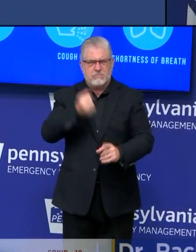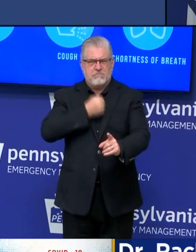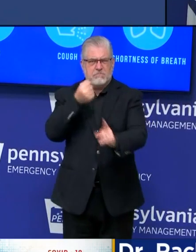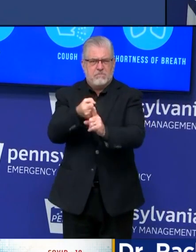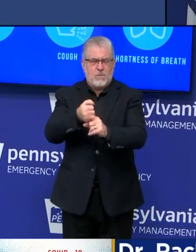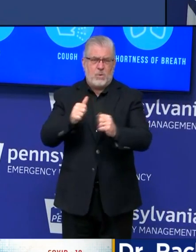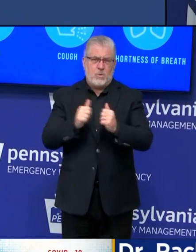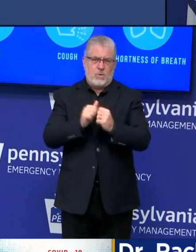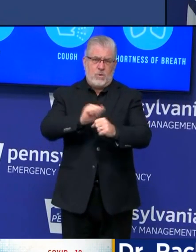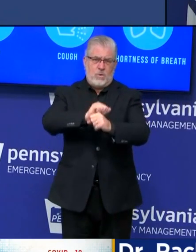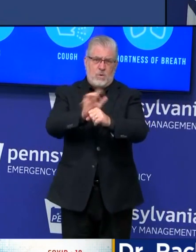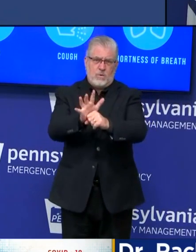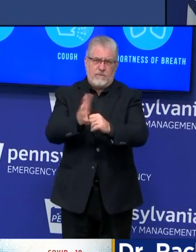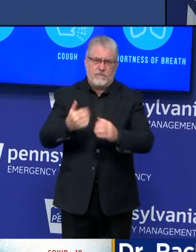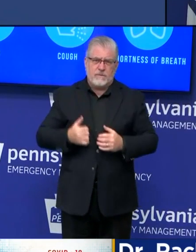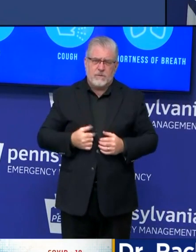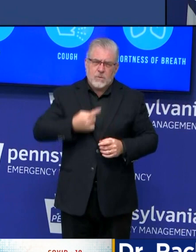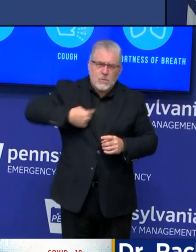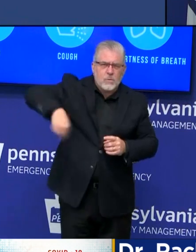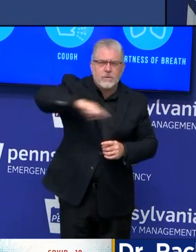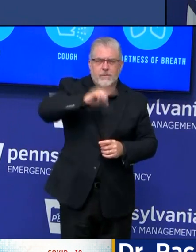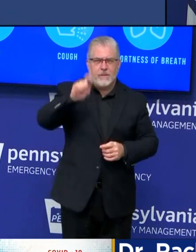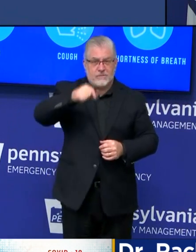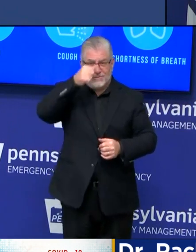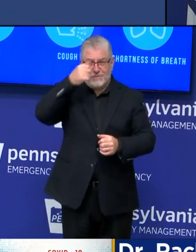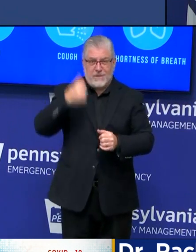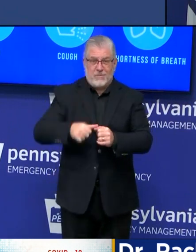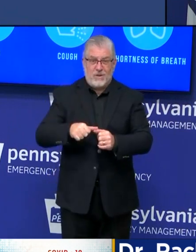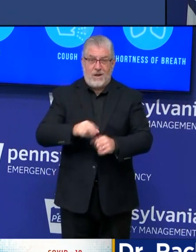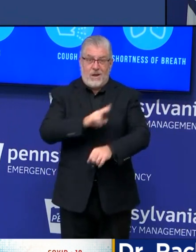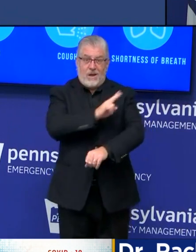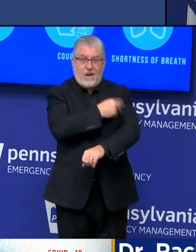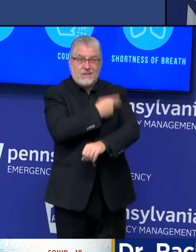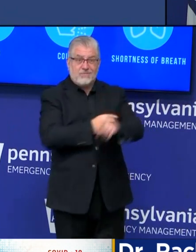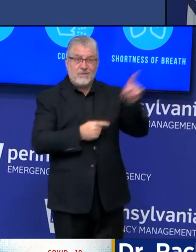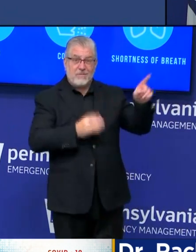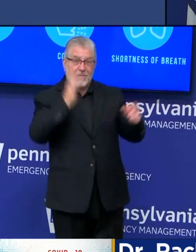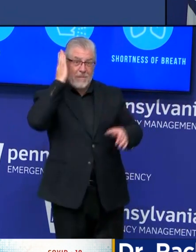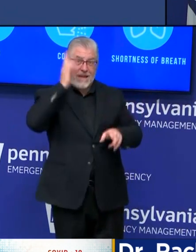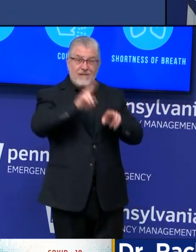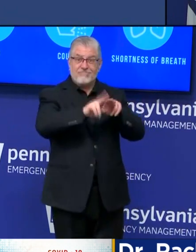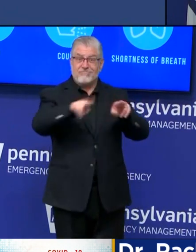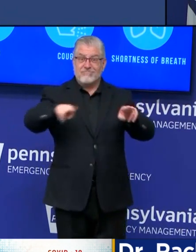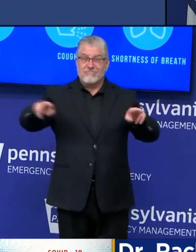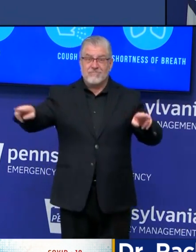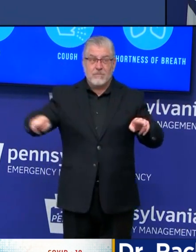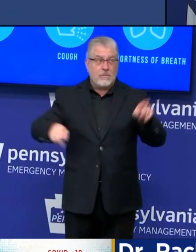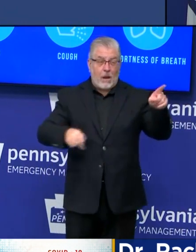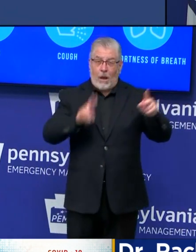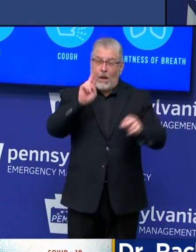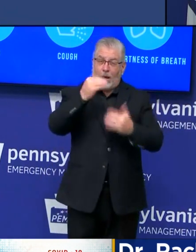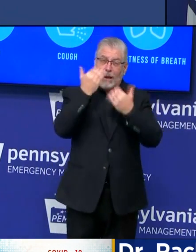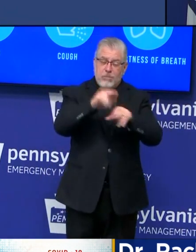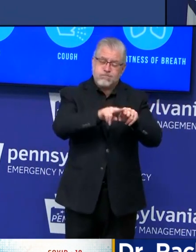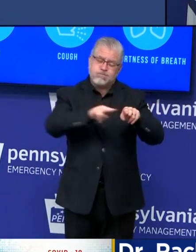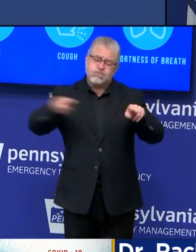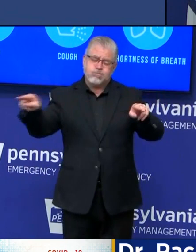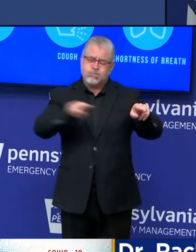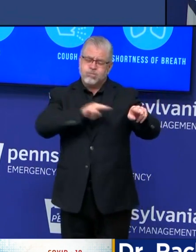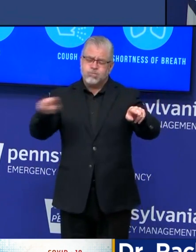remember that there are not an unlimited number of hospital beds, but even more importantly, there are not an unlimited number of